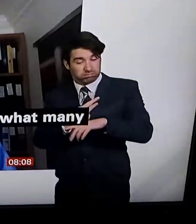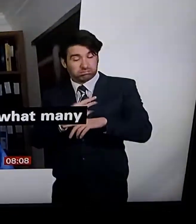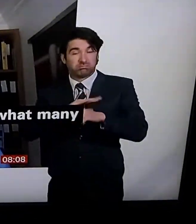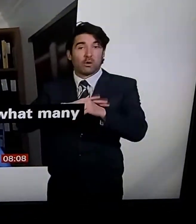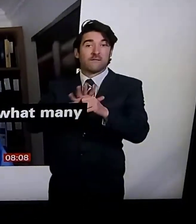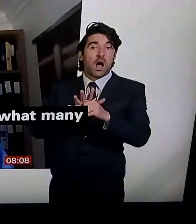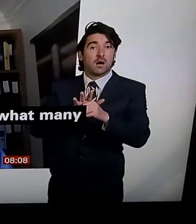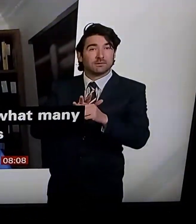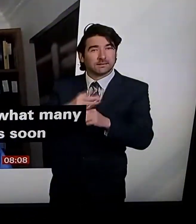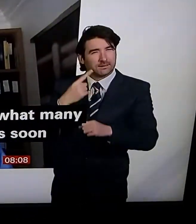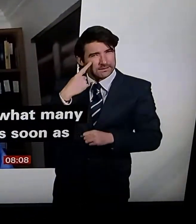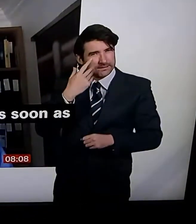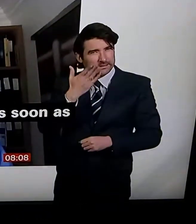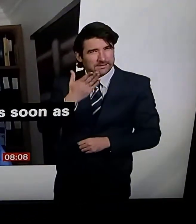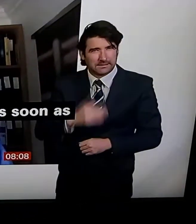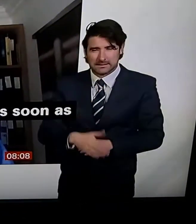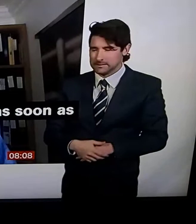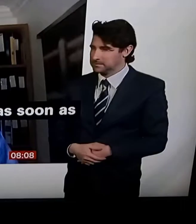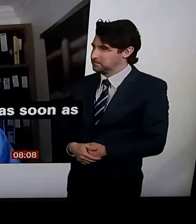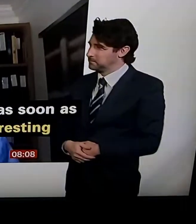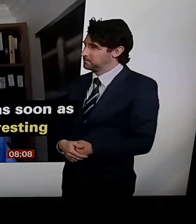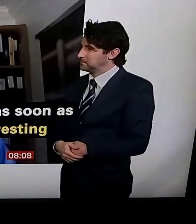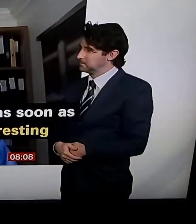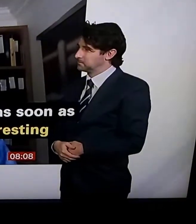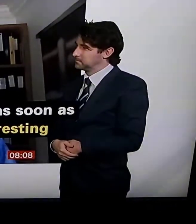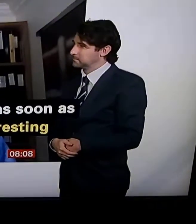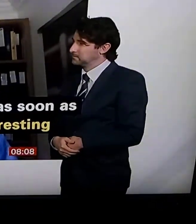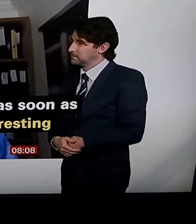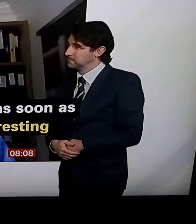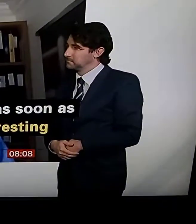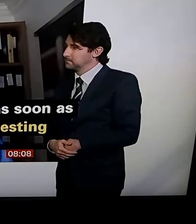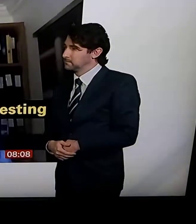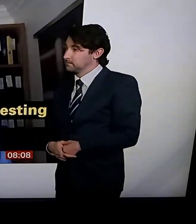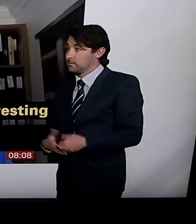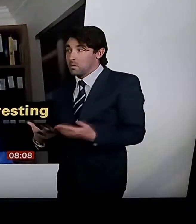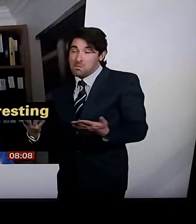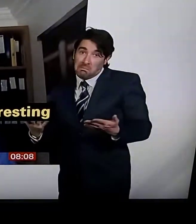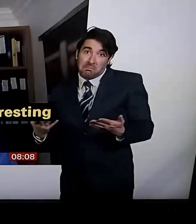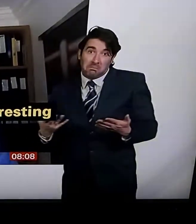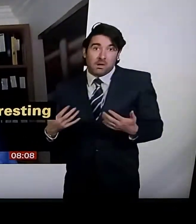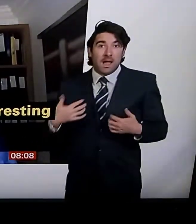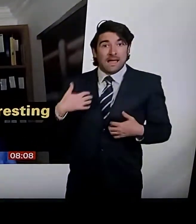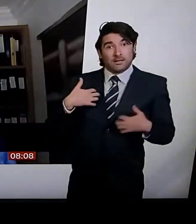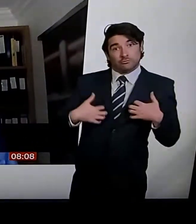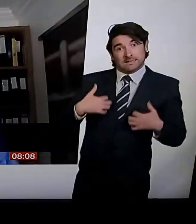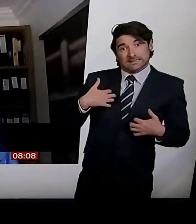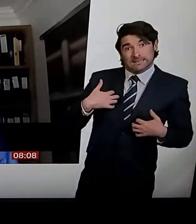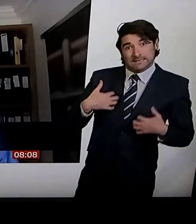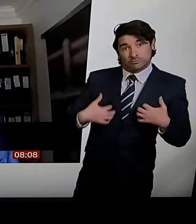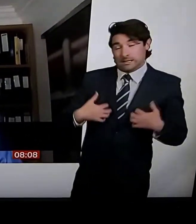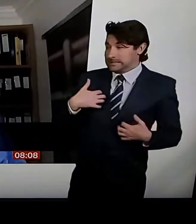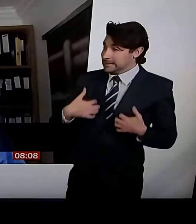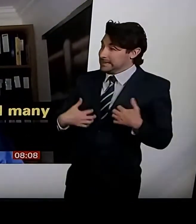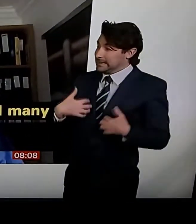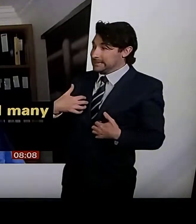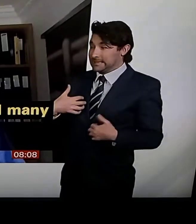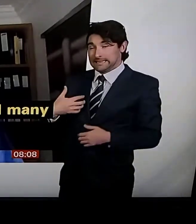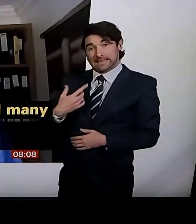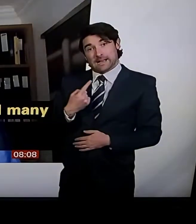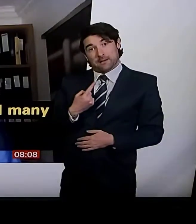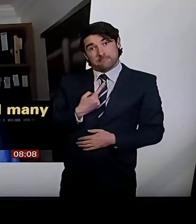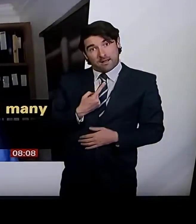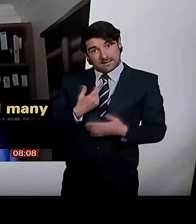of Scotland and Northern Ireland during the day, but Northern England, North West Wales and out of the manhole cloud over more bits of rain developing here and there too, particularly on the western